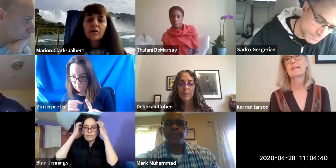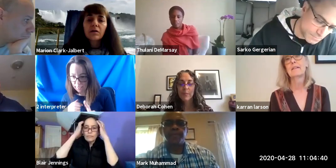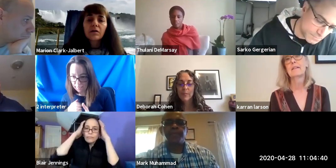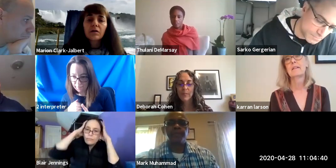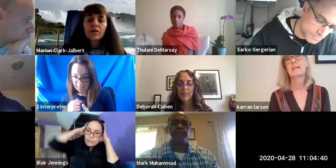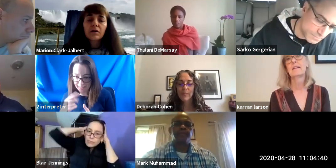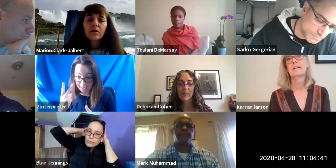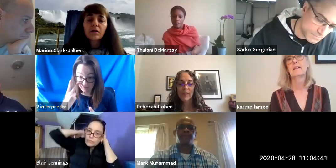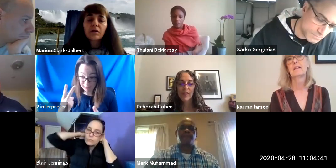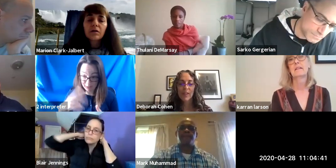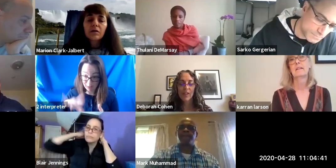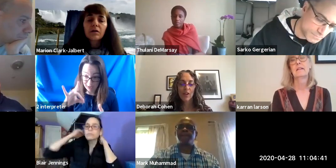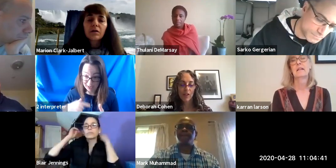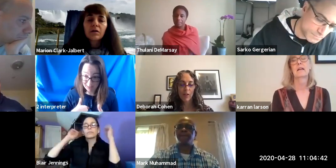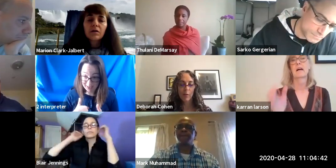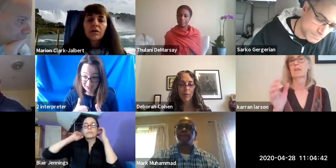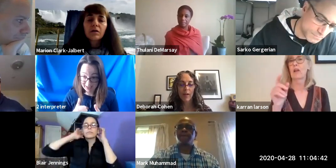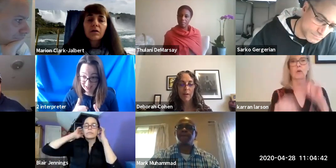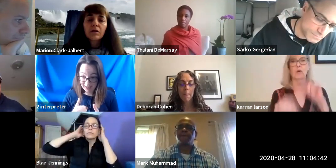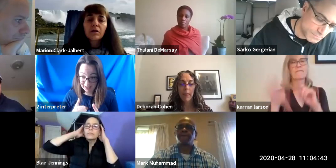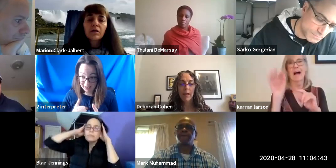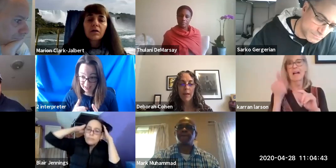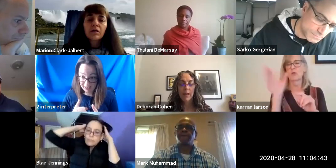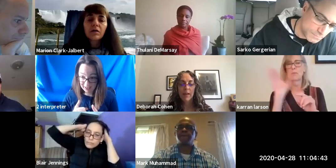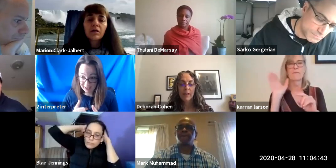finding me, I think. Okay.